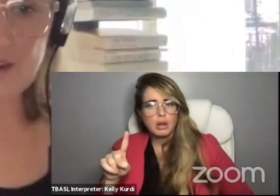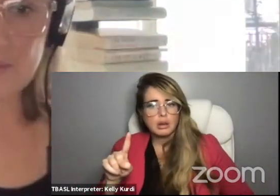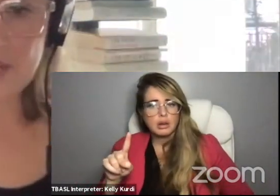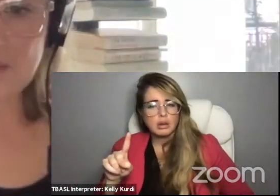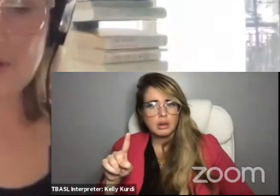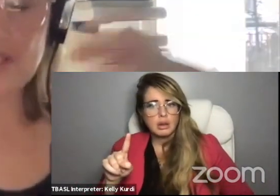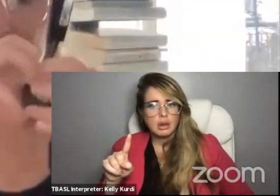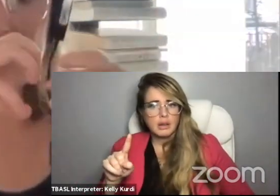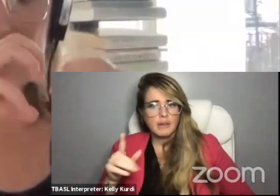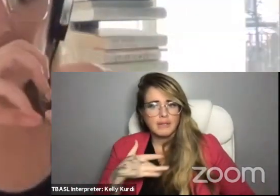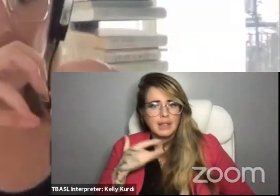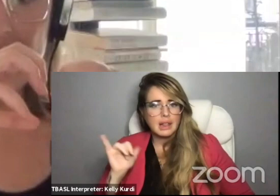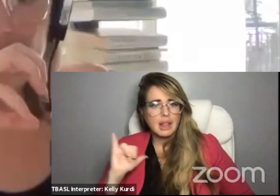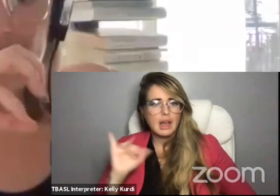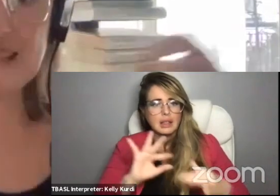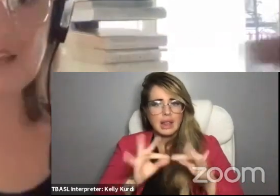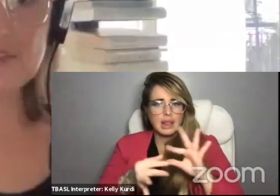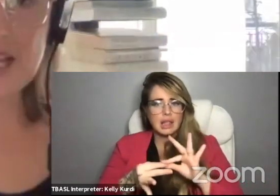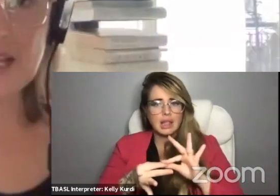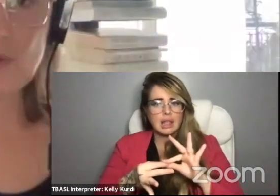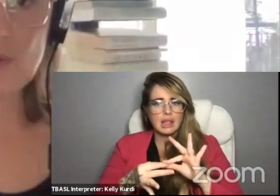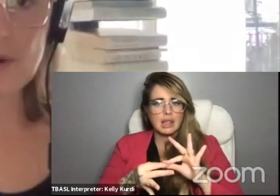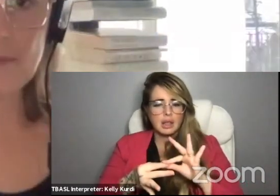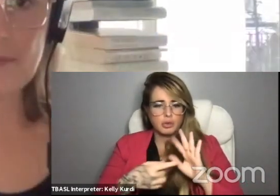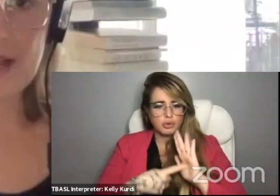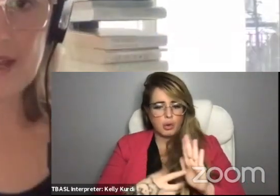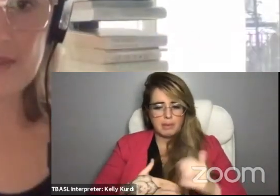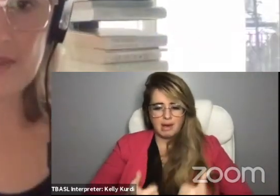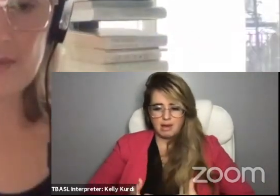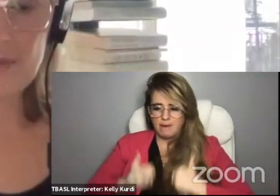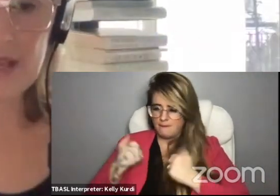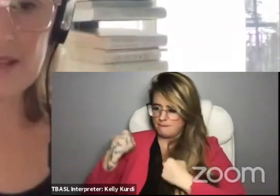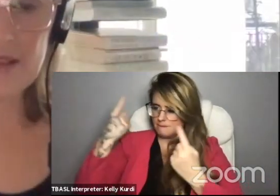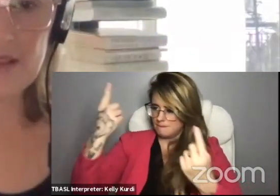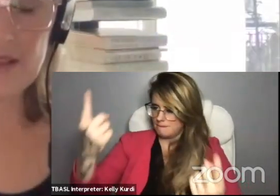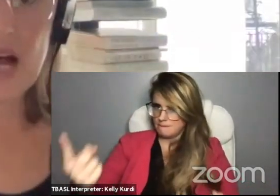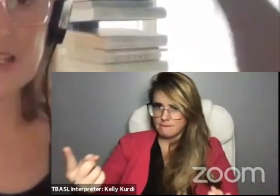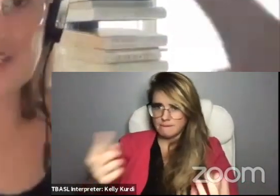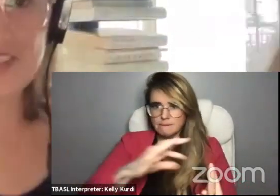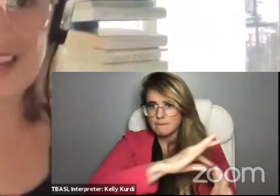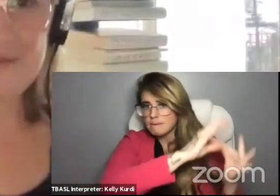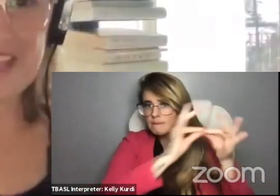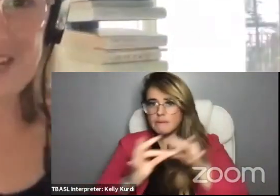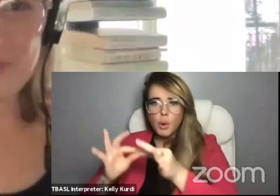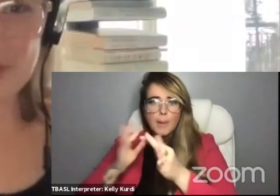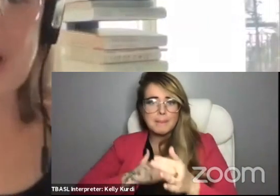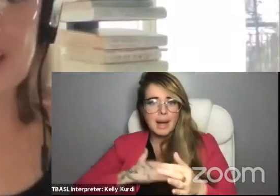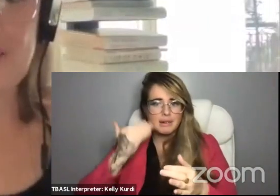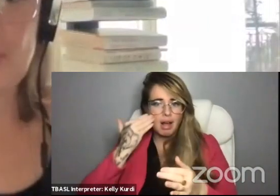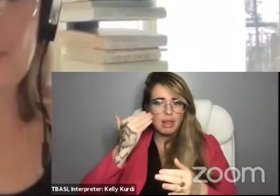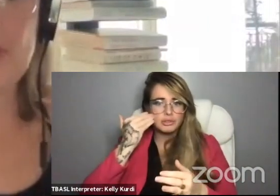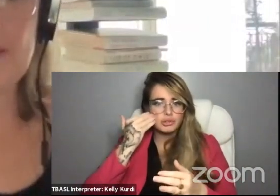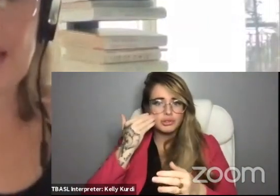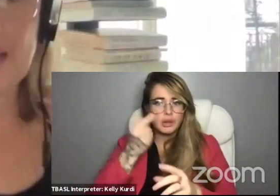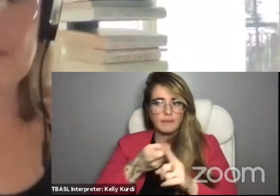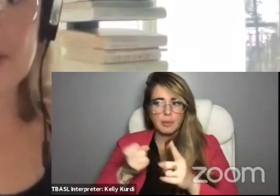like they're really pulling together either my lifetime or my knowledge that I've gained from talking